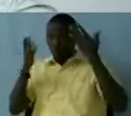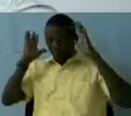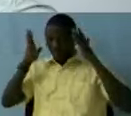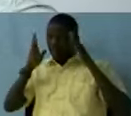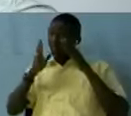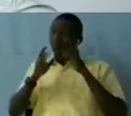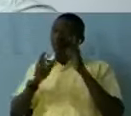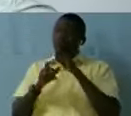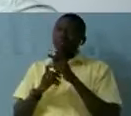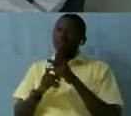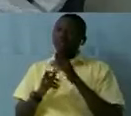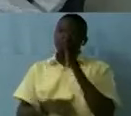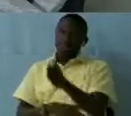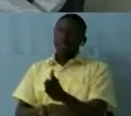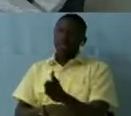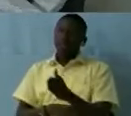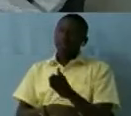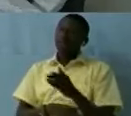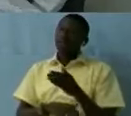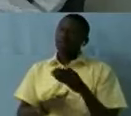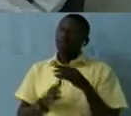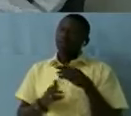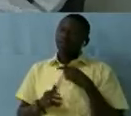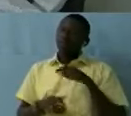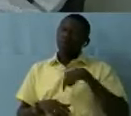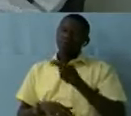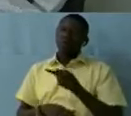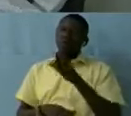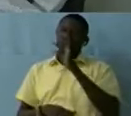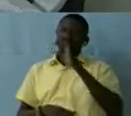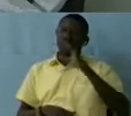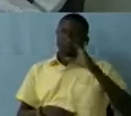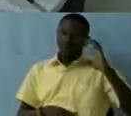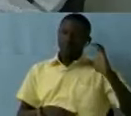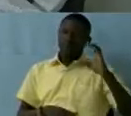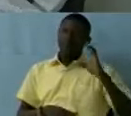the TRRC. And